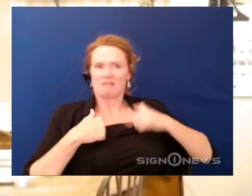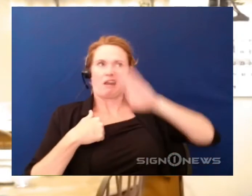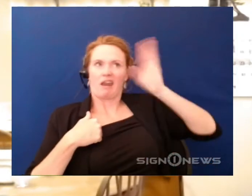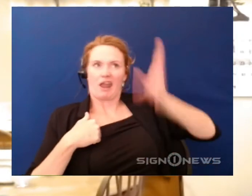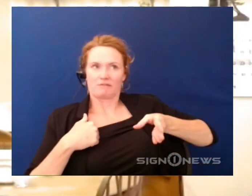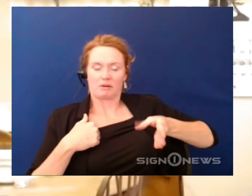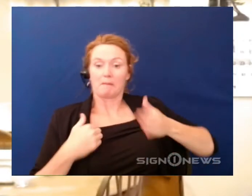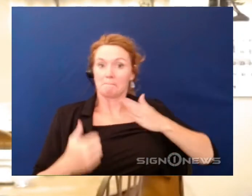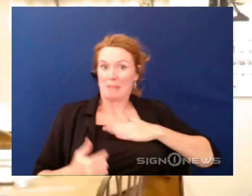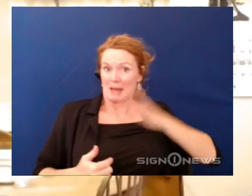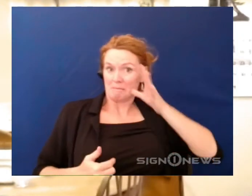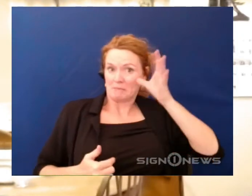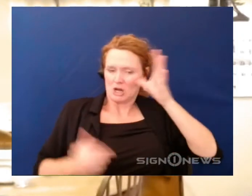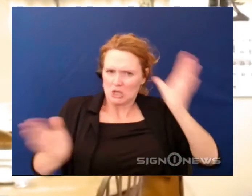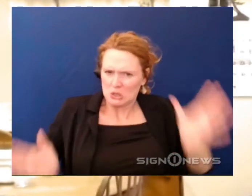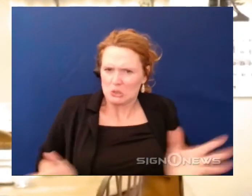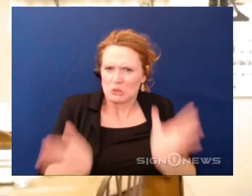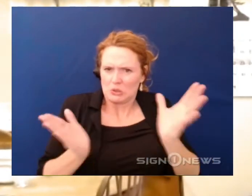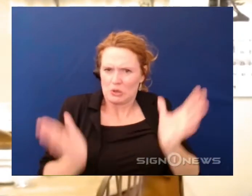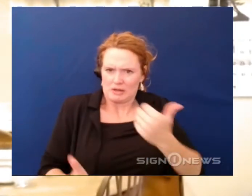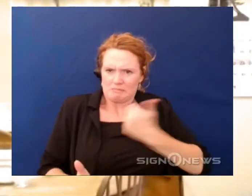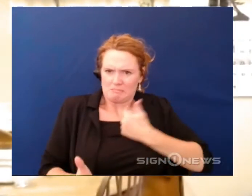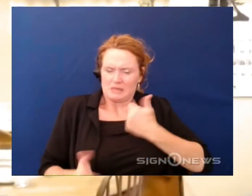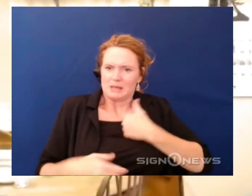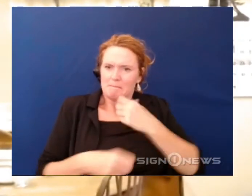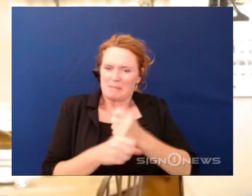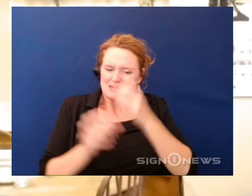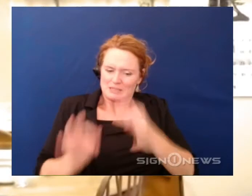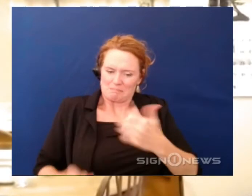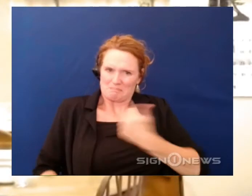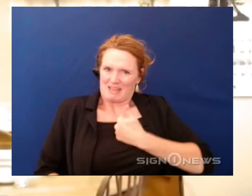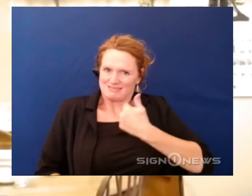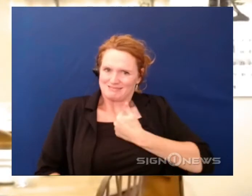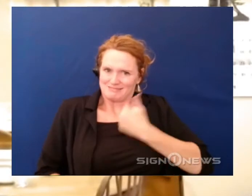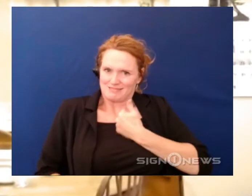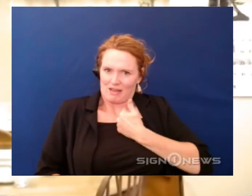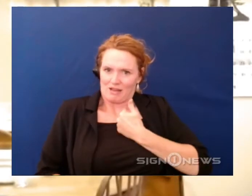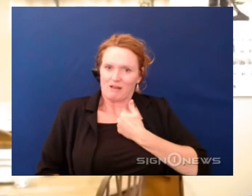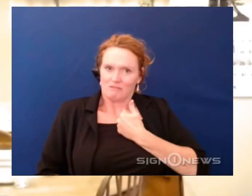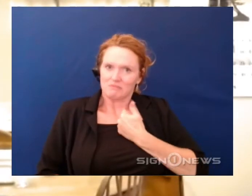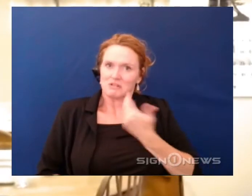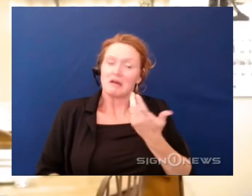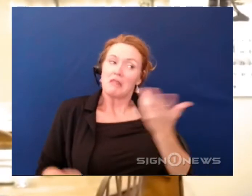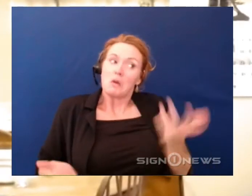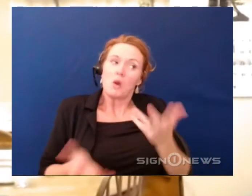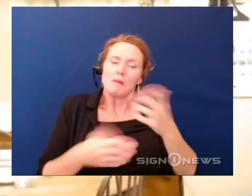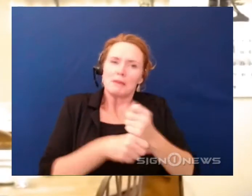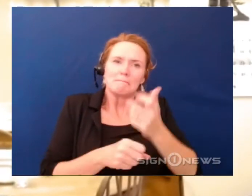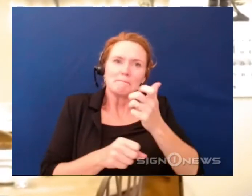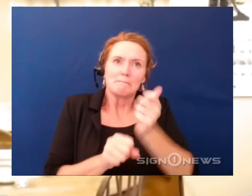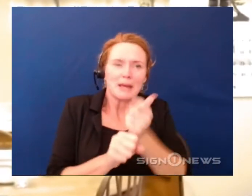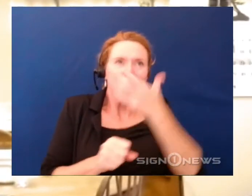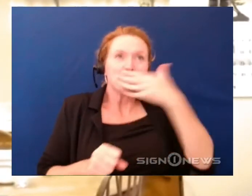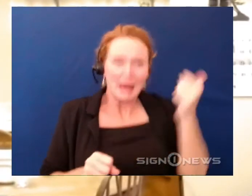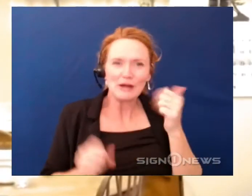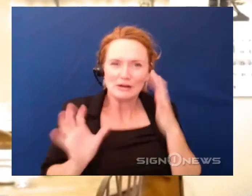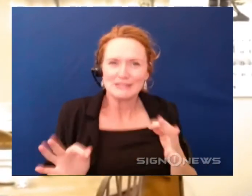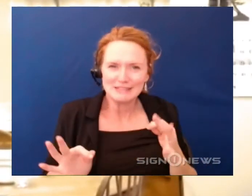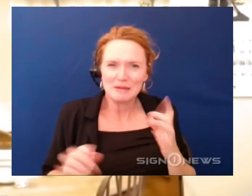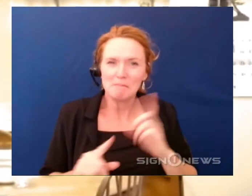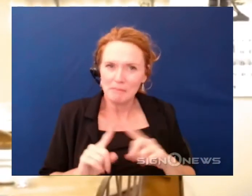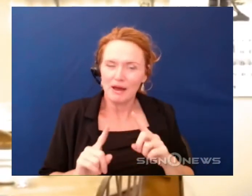currently dating, and I need better decision-making in that portion of my life, but I've always liked having